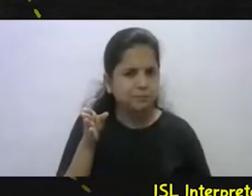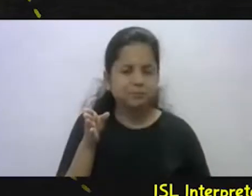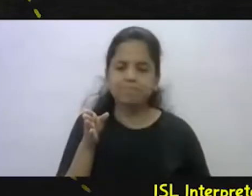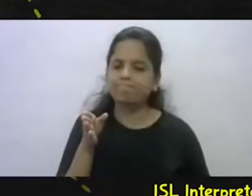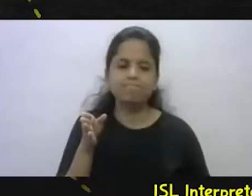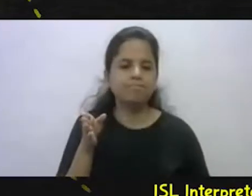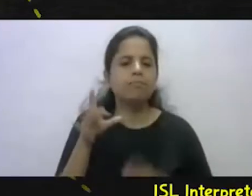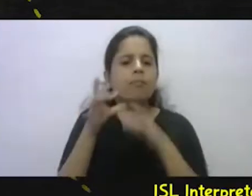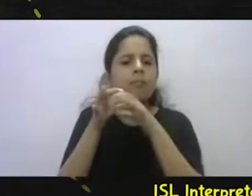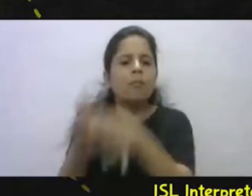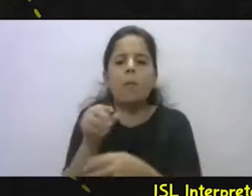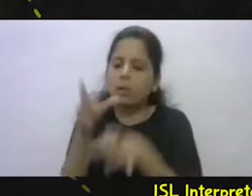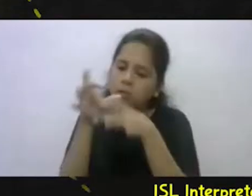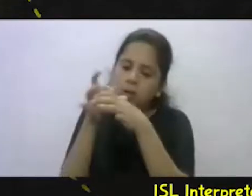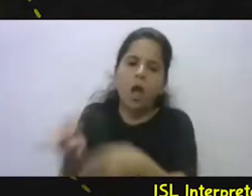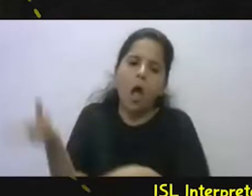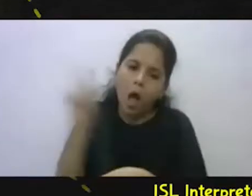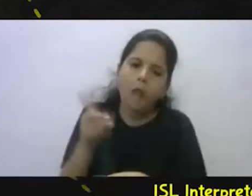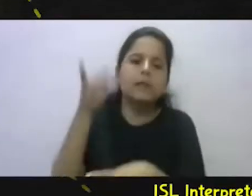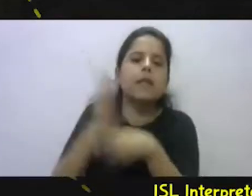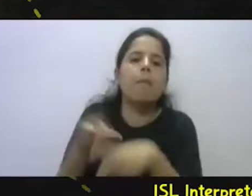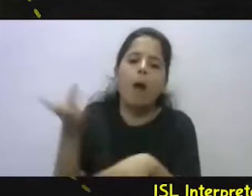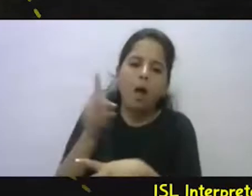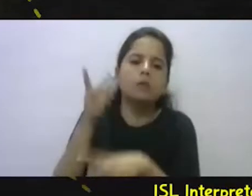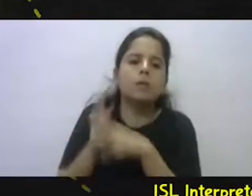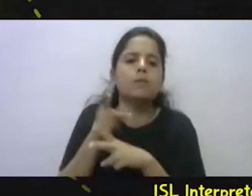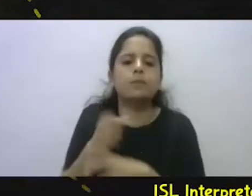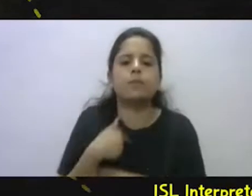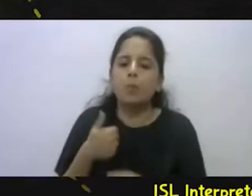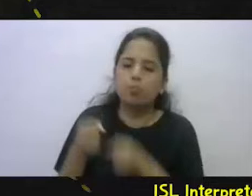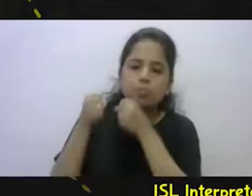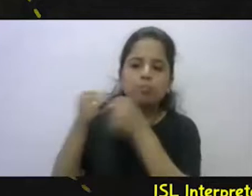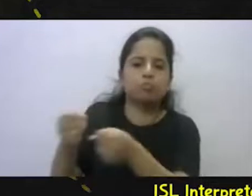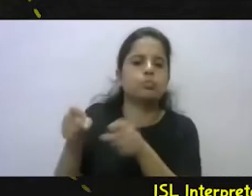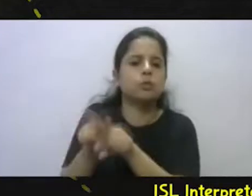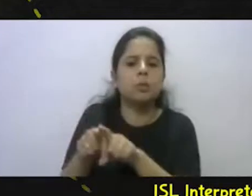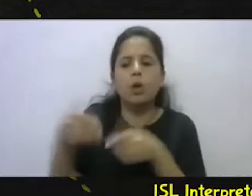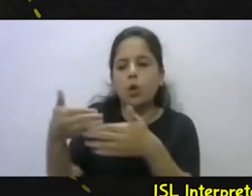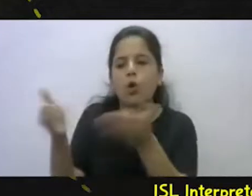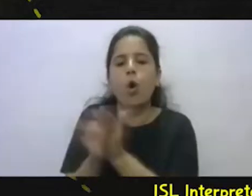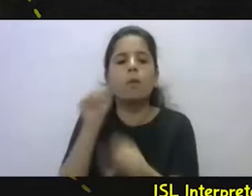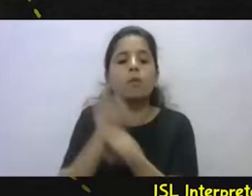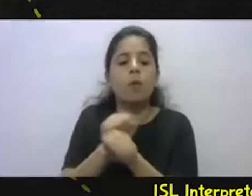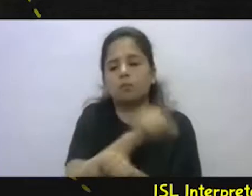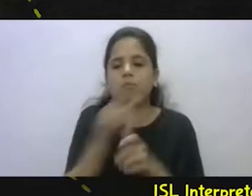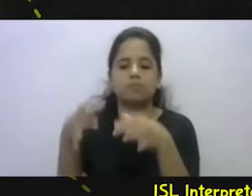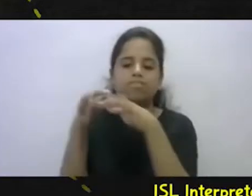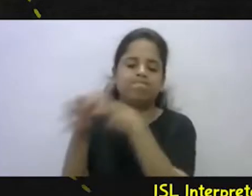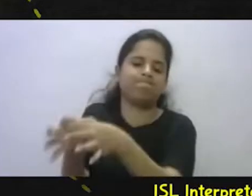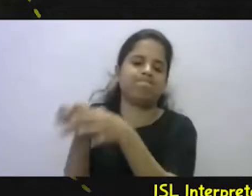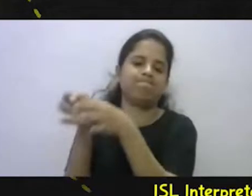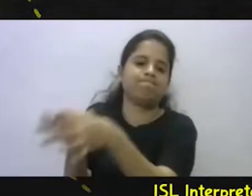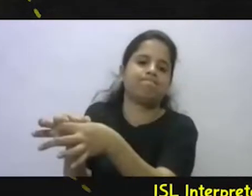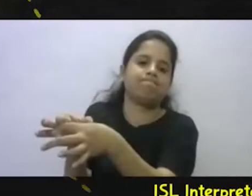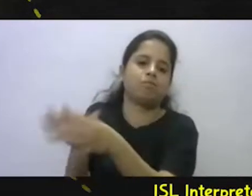frame is the frame which is again going to be pushed upon the communities when we go to work with them. So